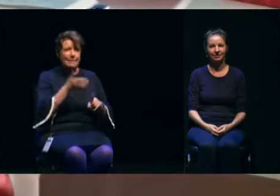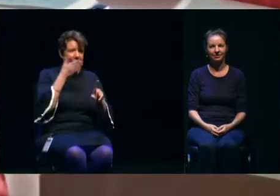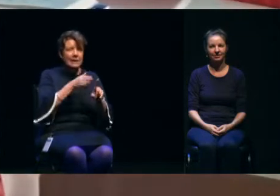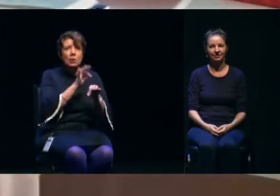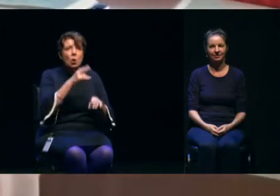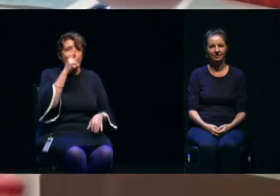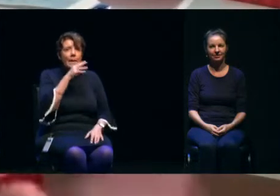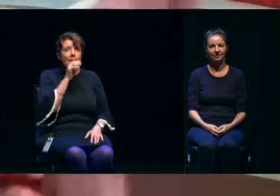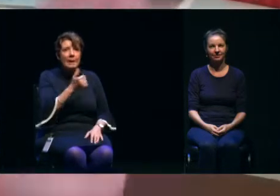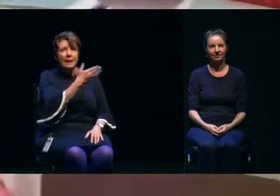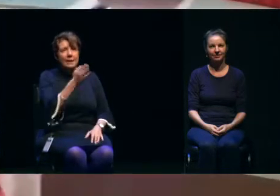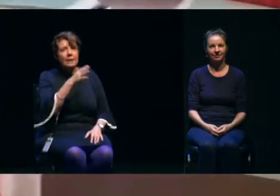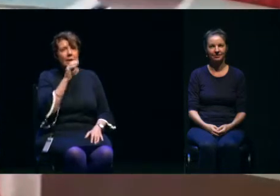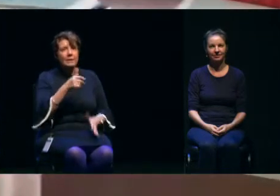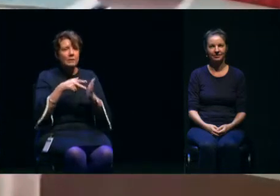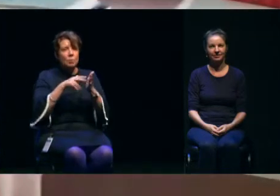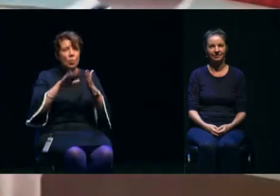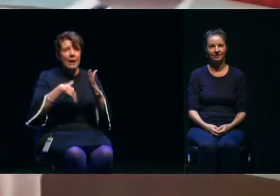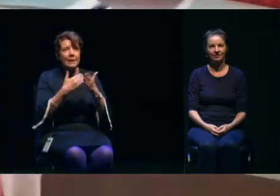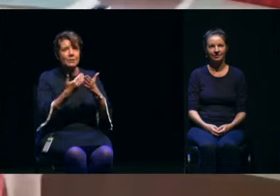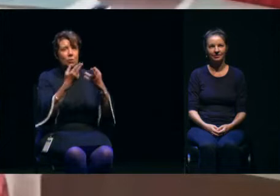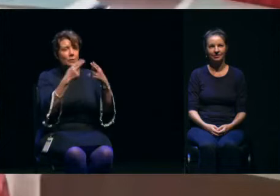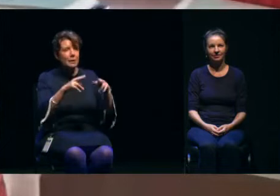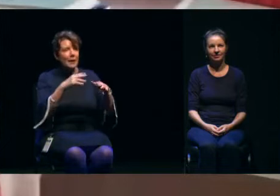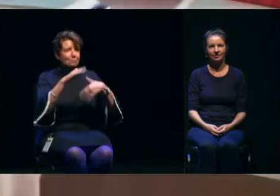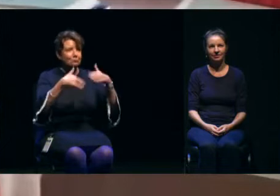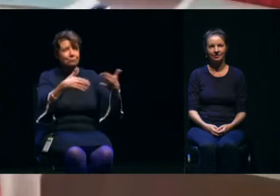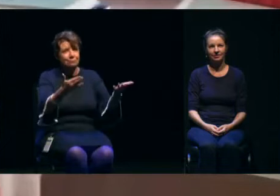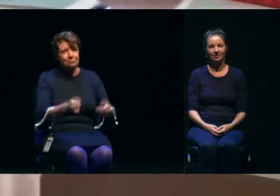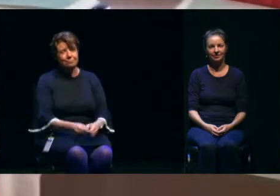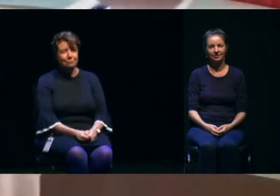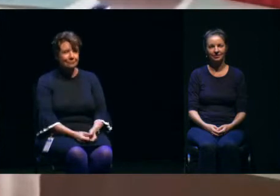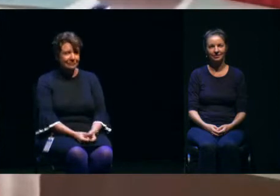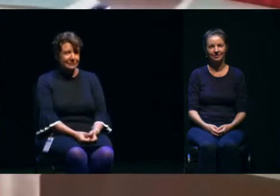men. The old guys will have to wait until they die off, of course.